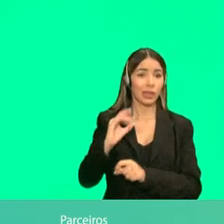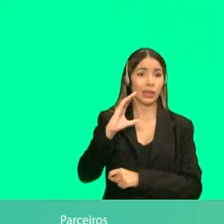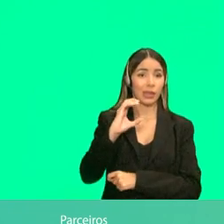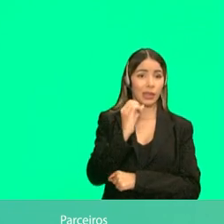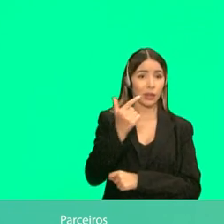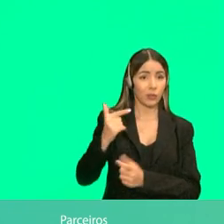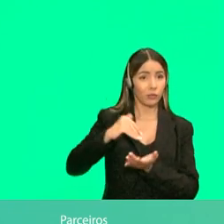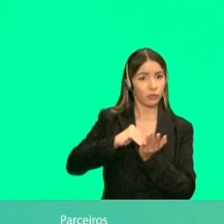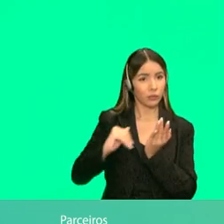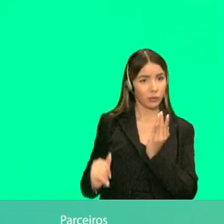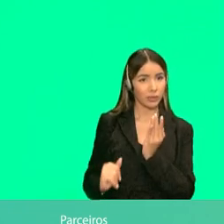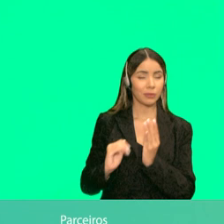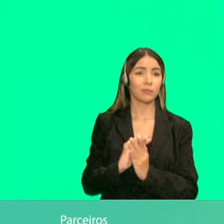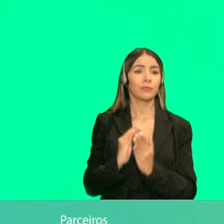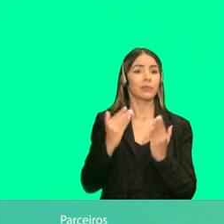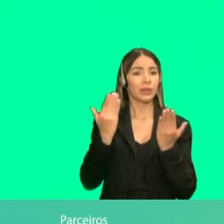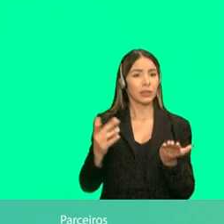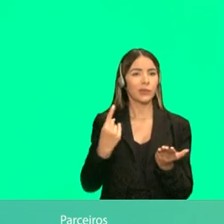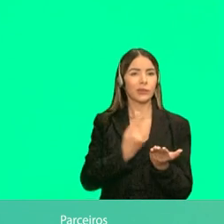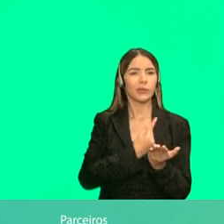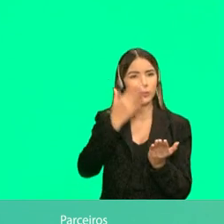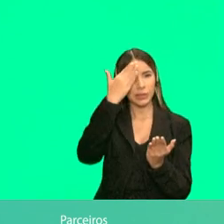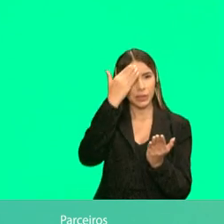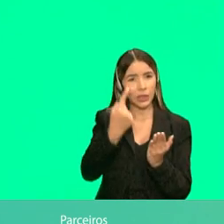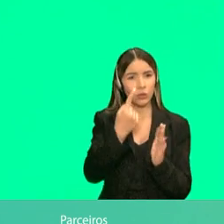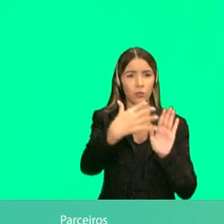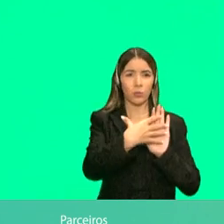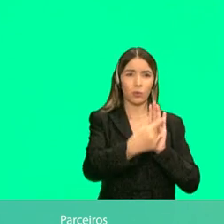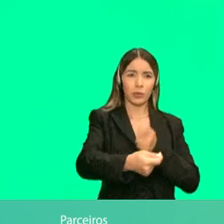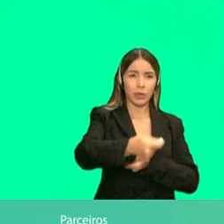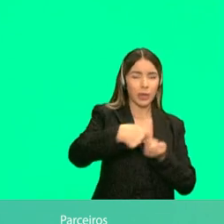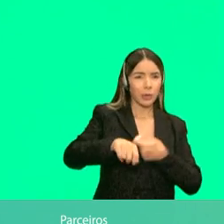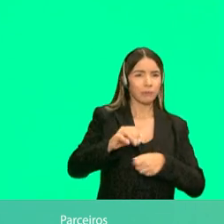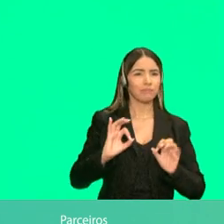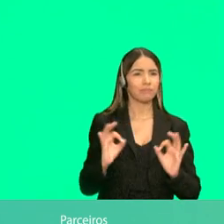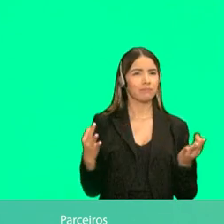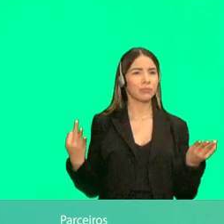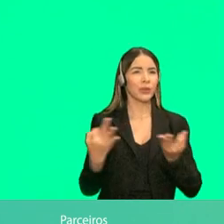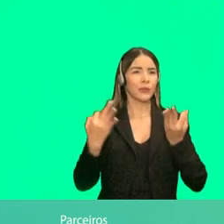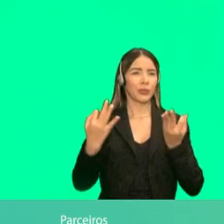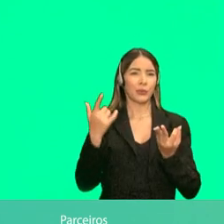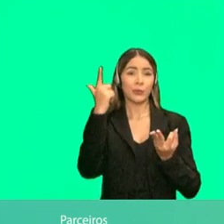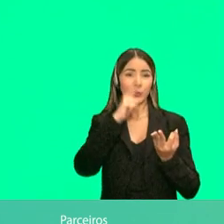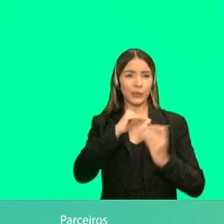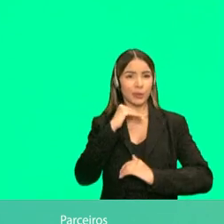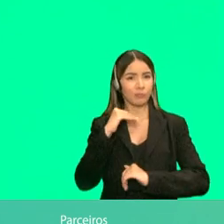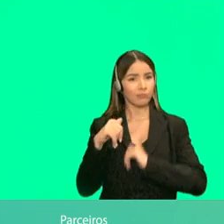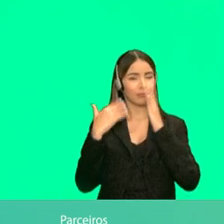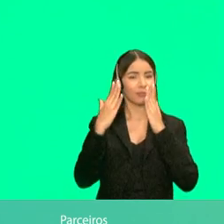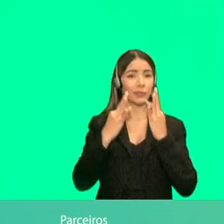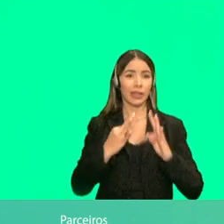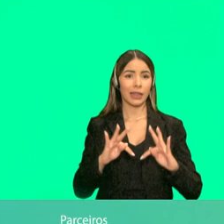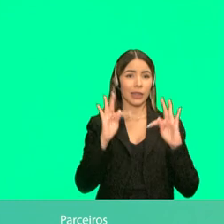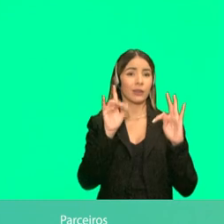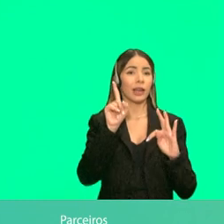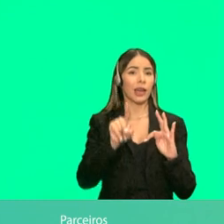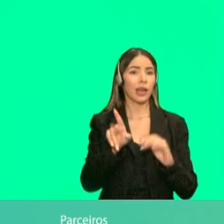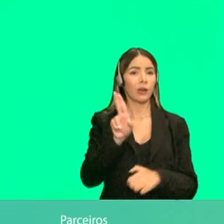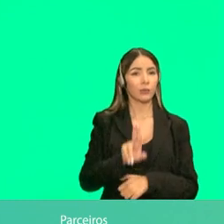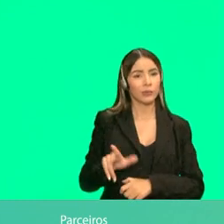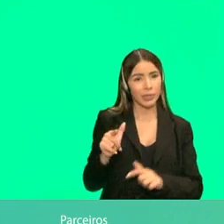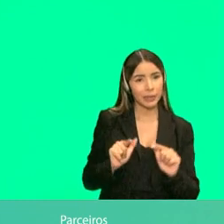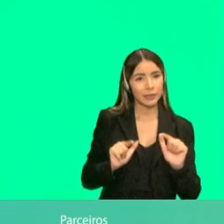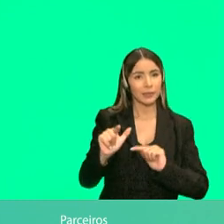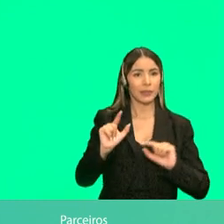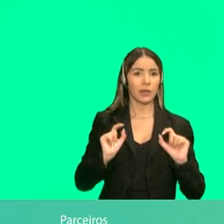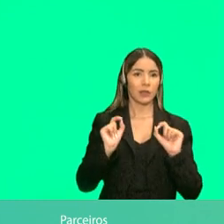the methane route, I can have renewable ammonia, and also I can have the hydrogen route.